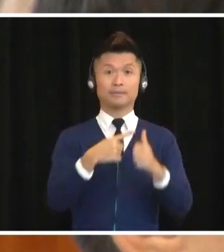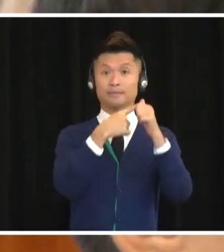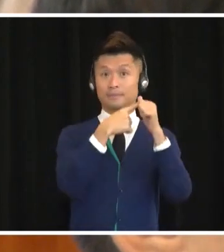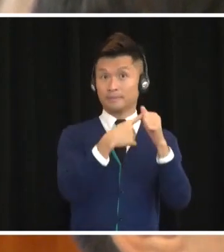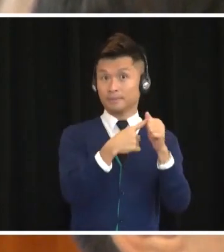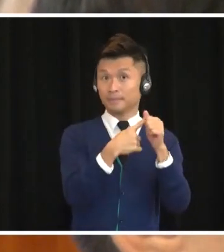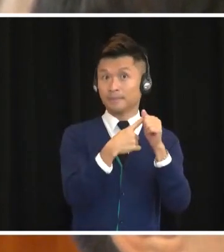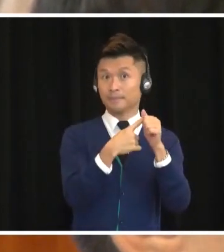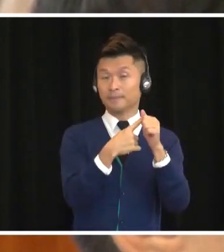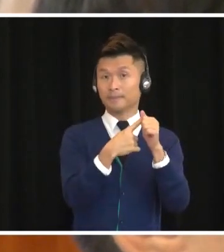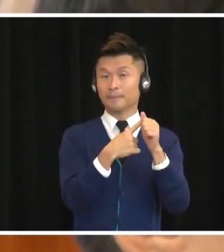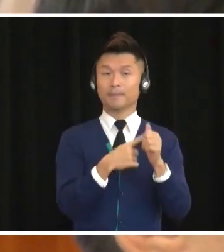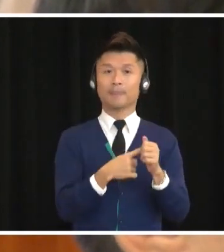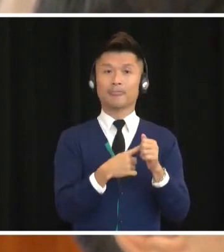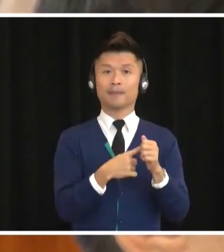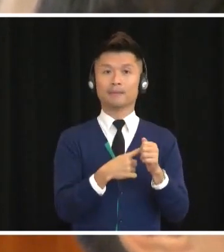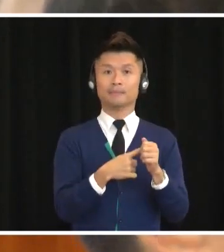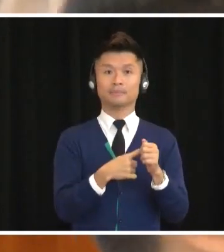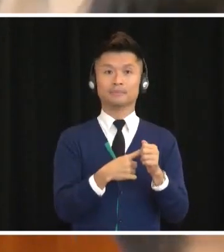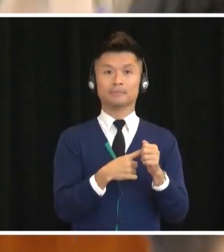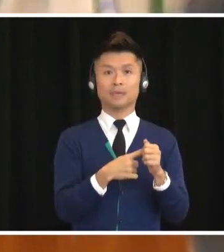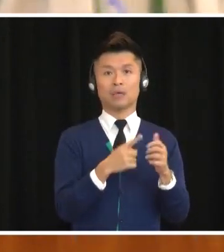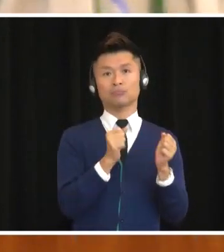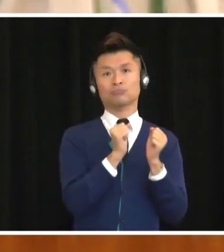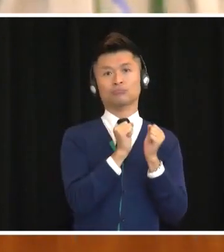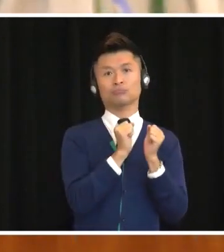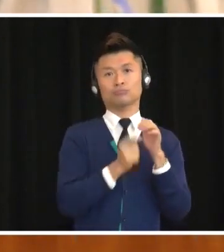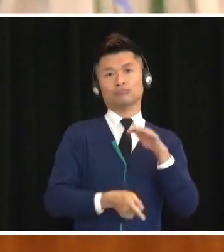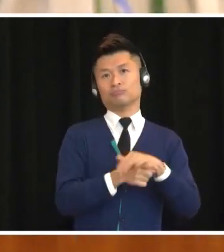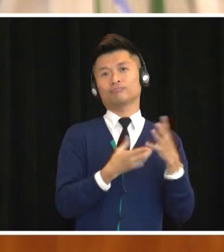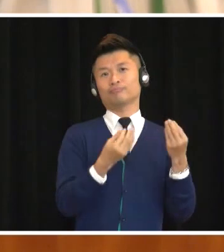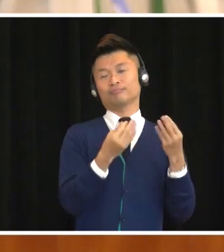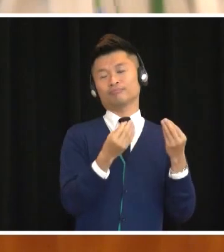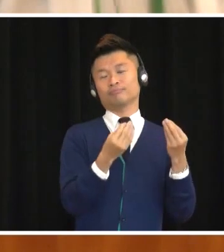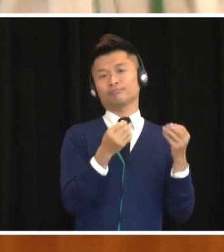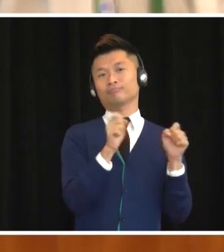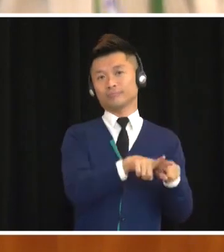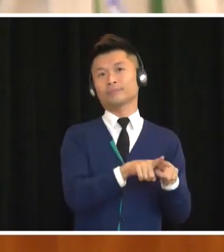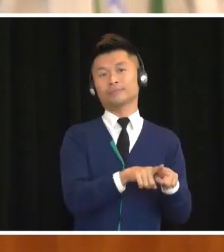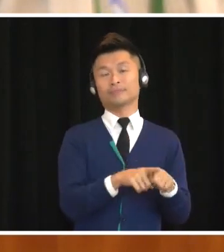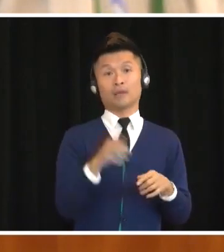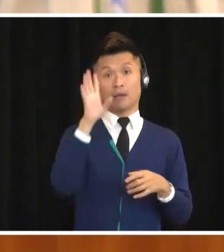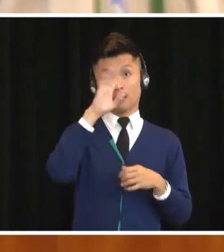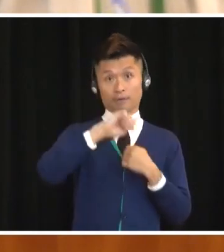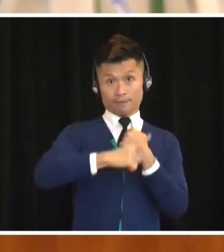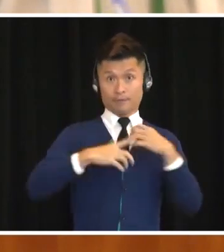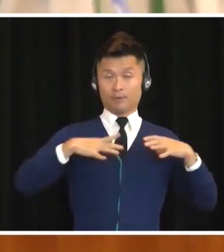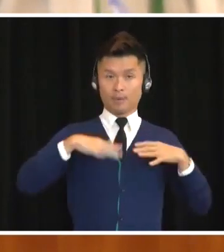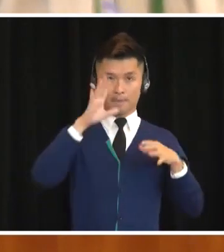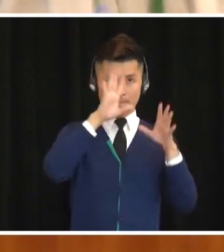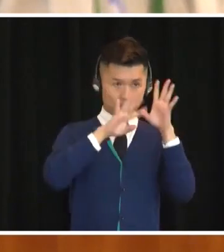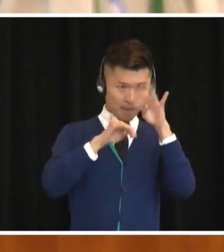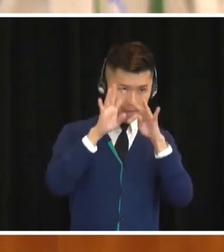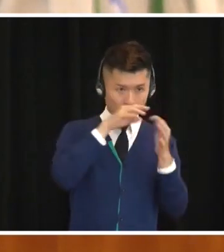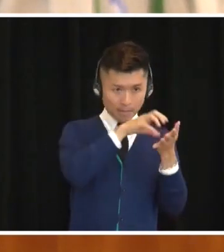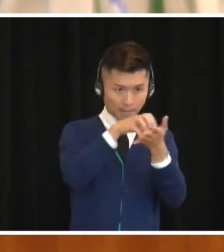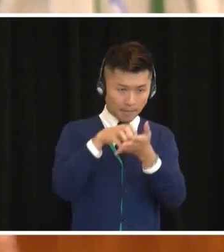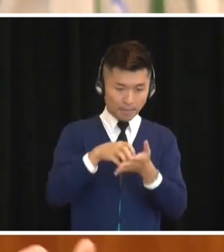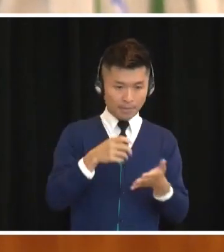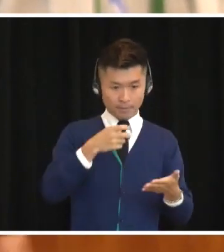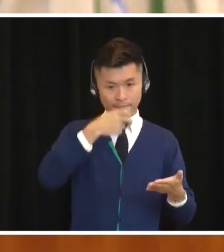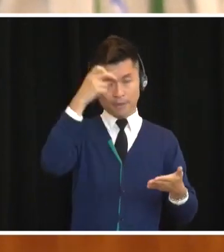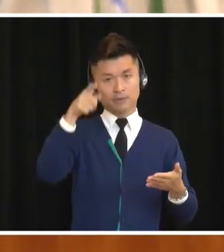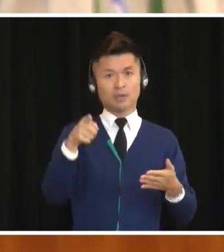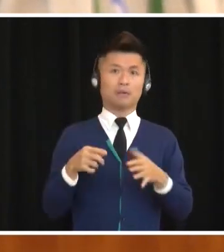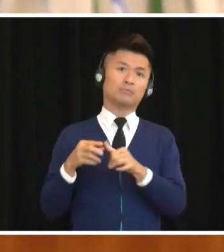possibilities according to the law. Ruling not to hear the case can be interpreted as